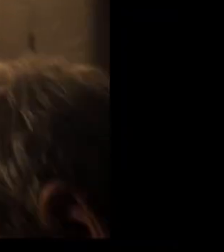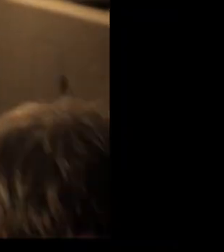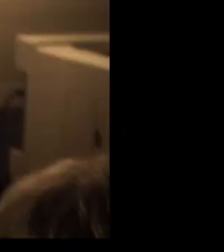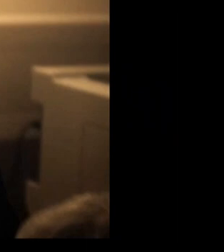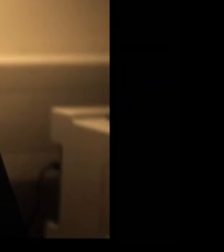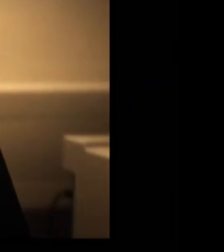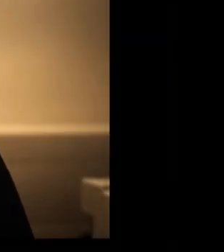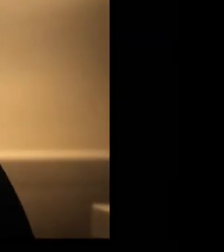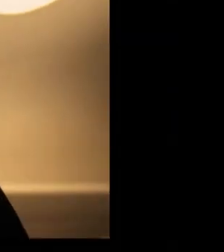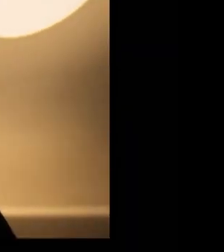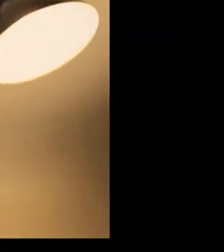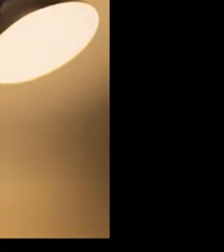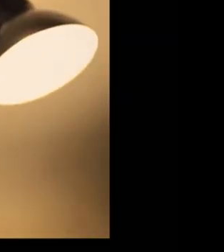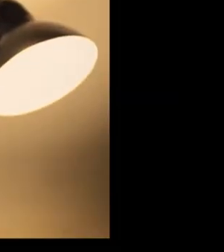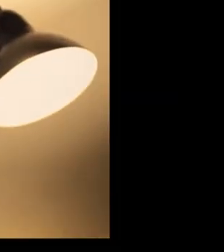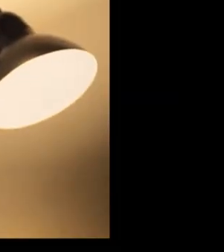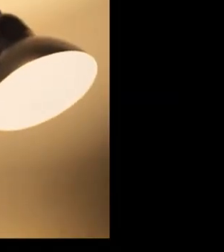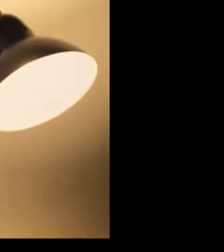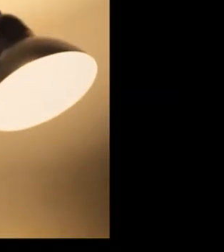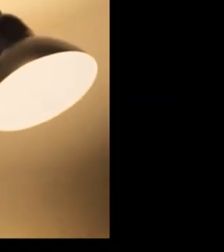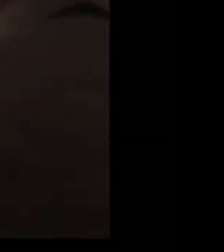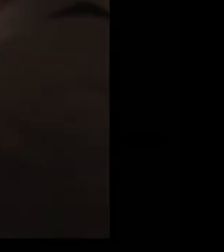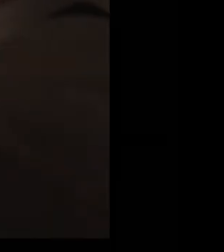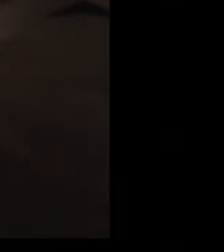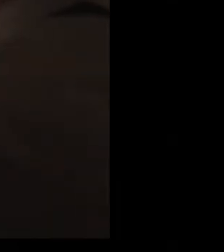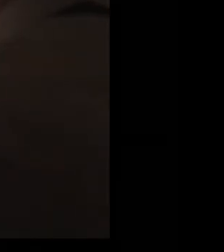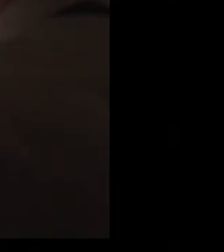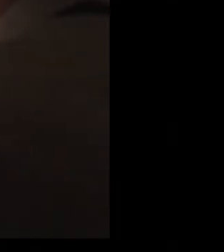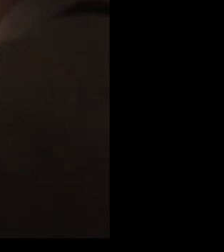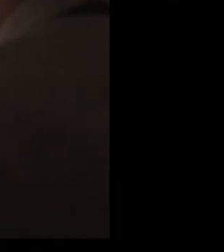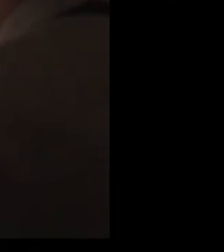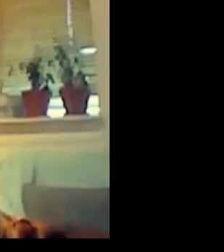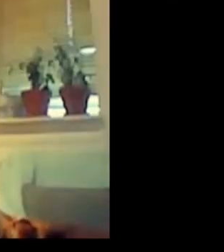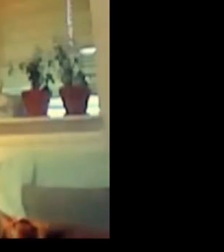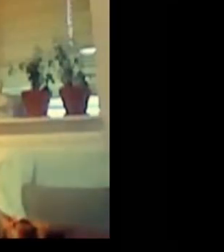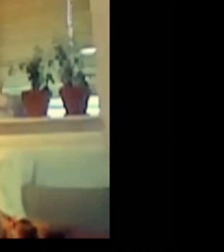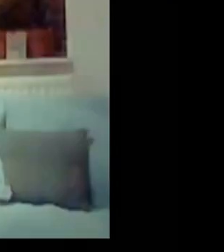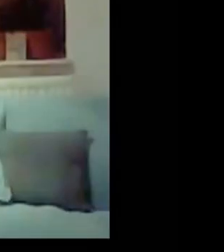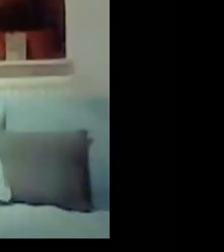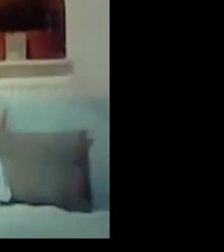Would you like to be in it? Then send something in.